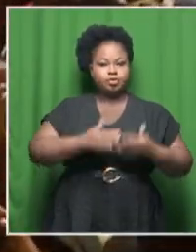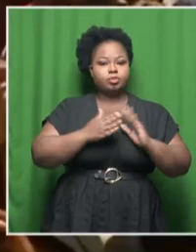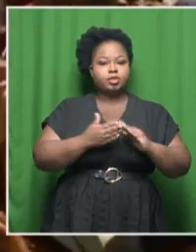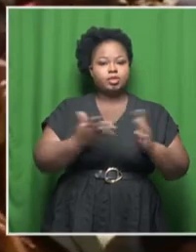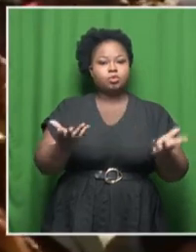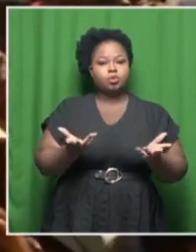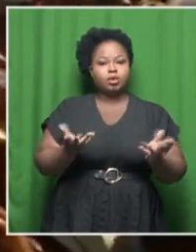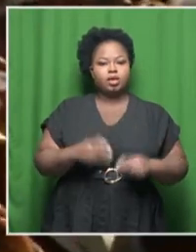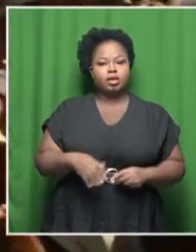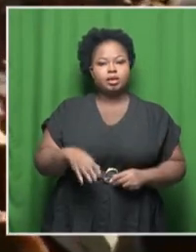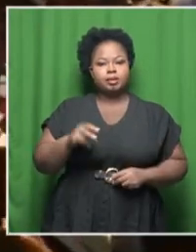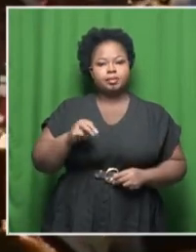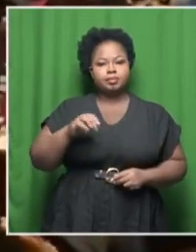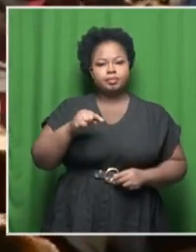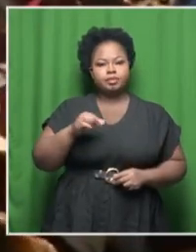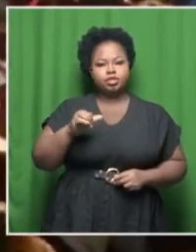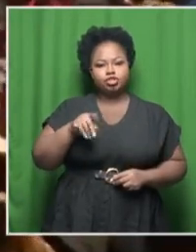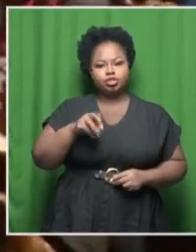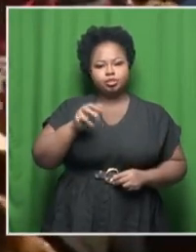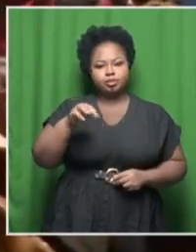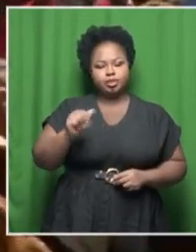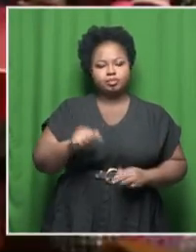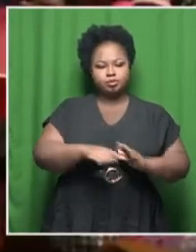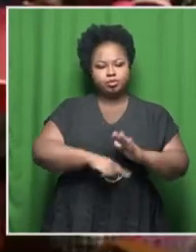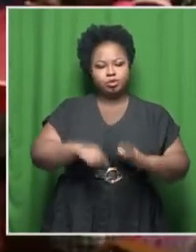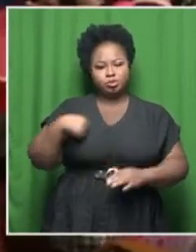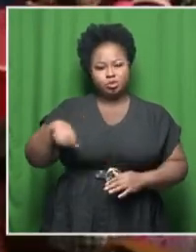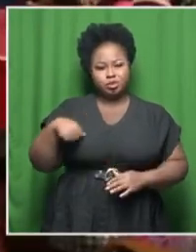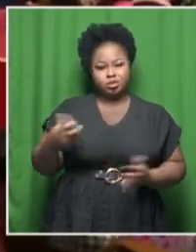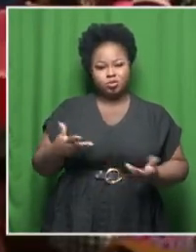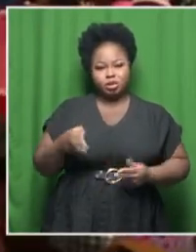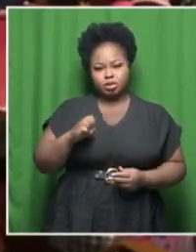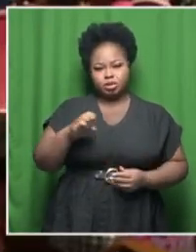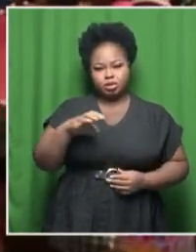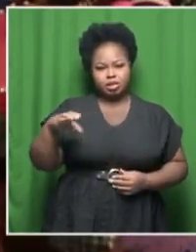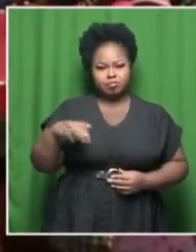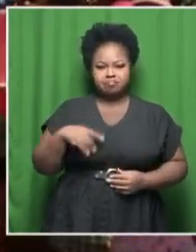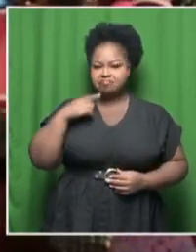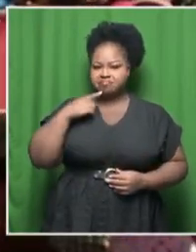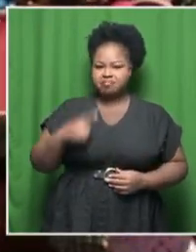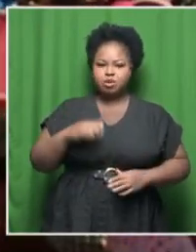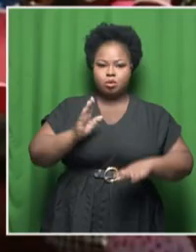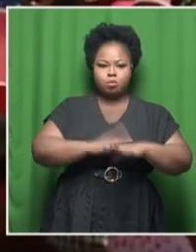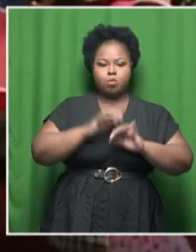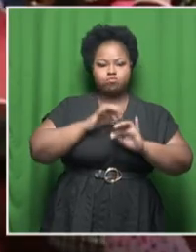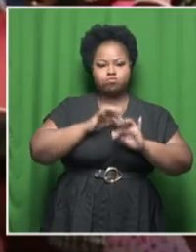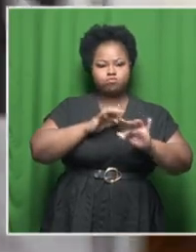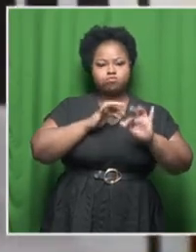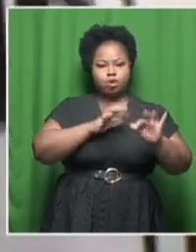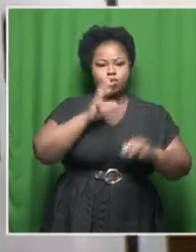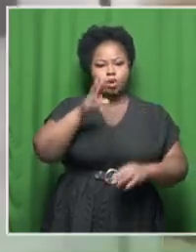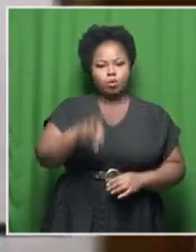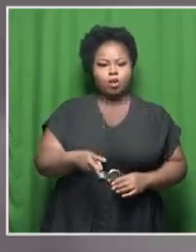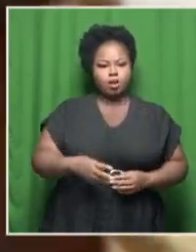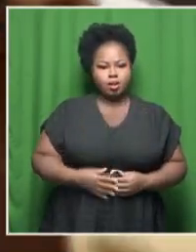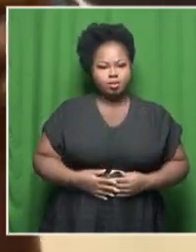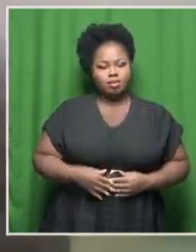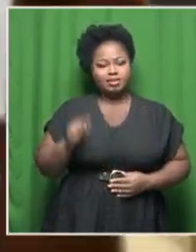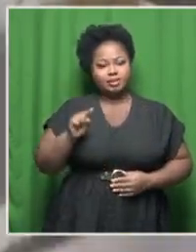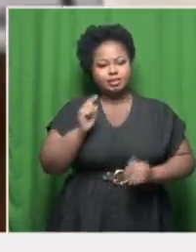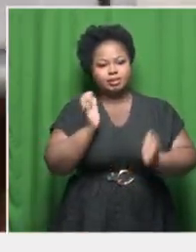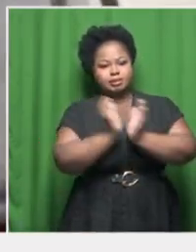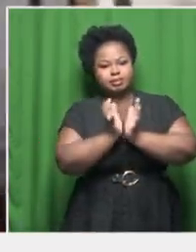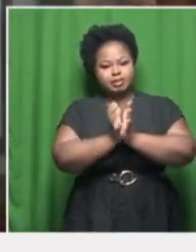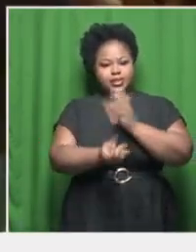Communities in the Enoch Mgijima Local Municipality in the Eastern Cape have vowed to intensify their mass protest action. And this